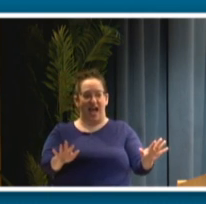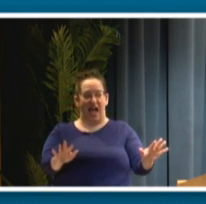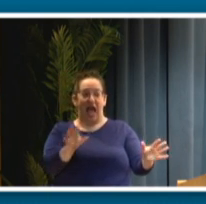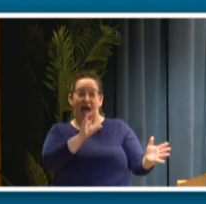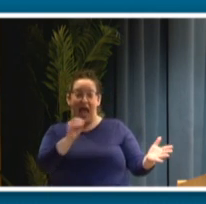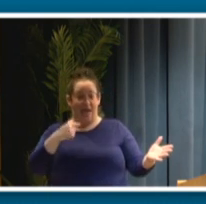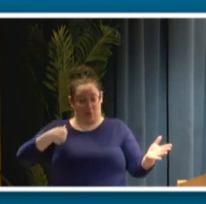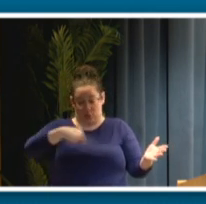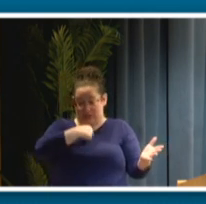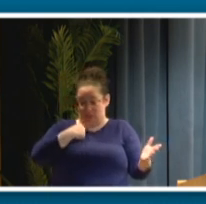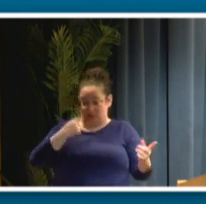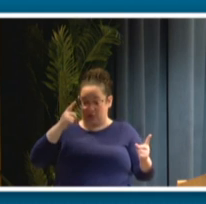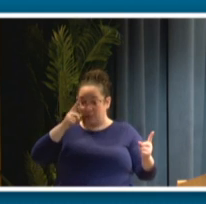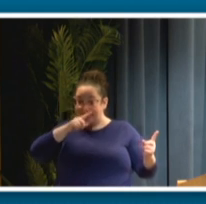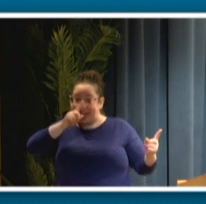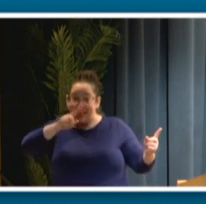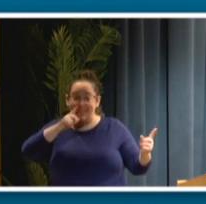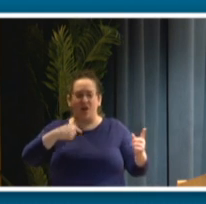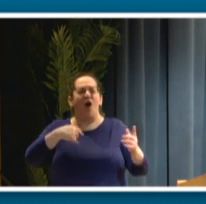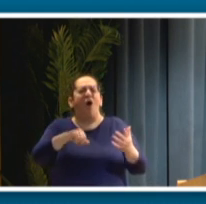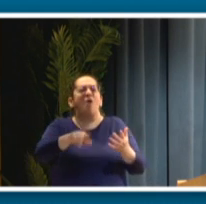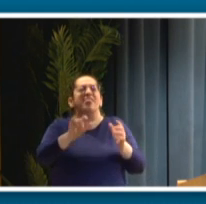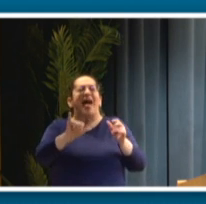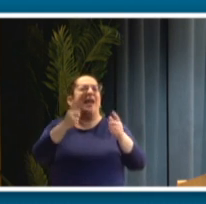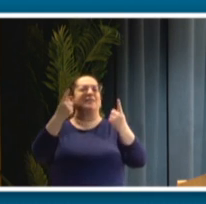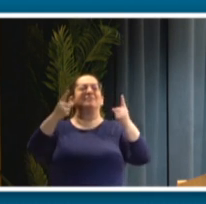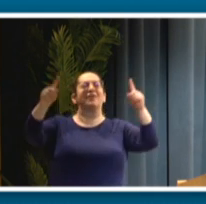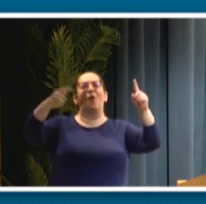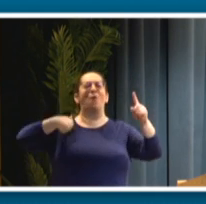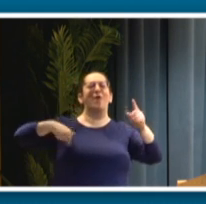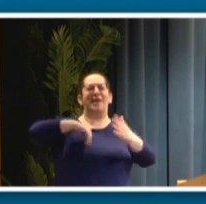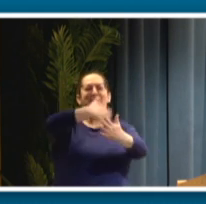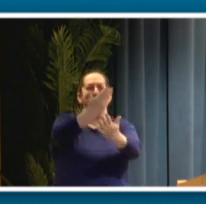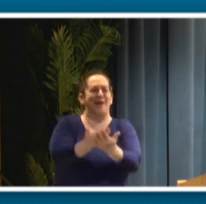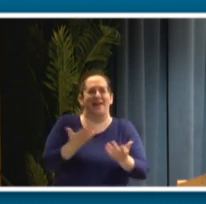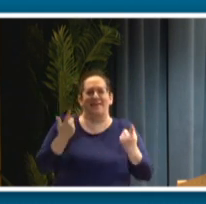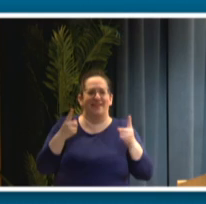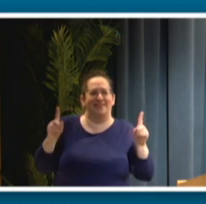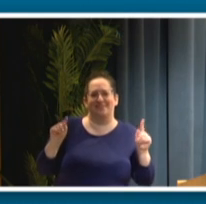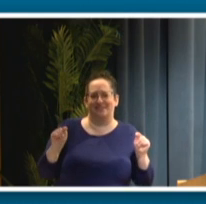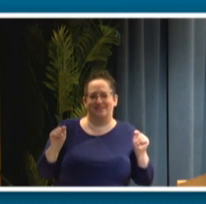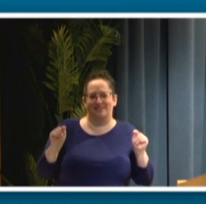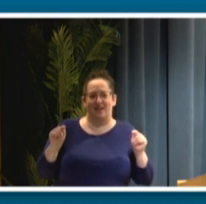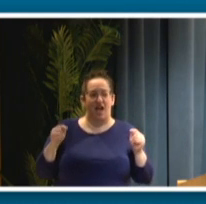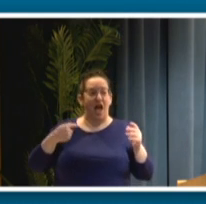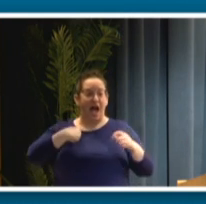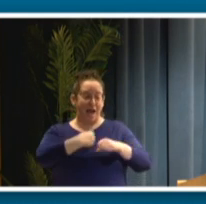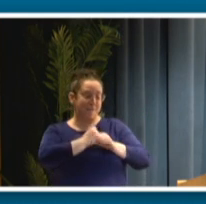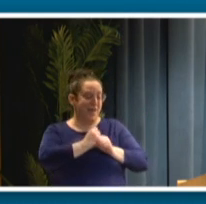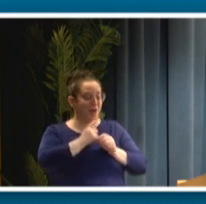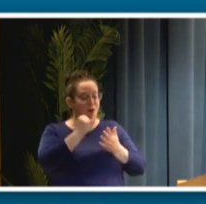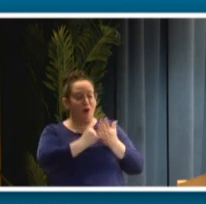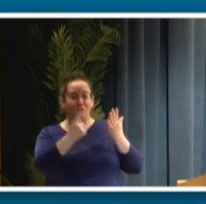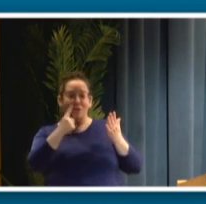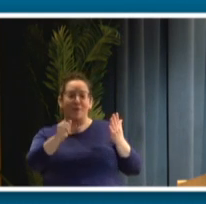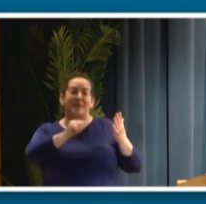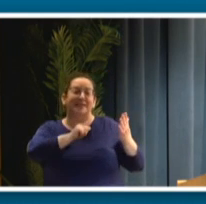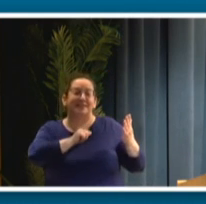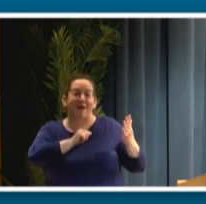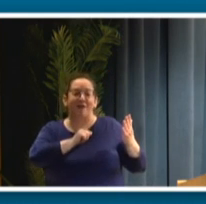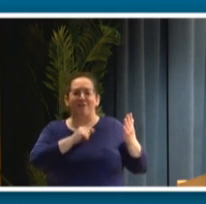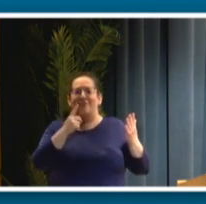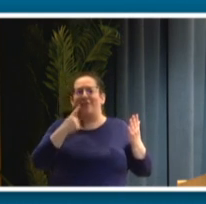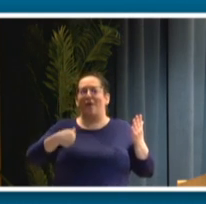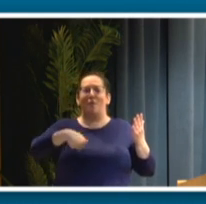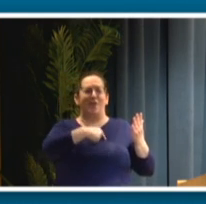the thing for ourselves. You hear writers, you know, in the midst of our like weird self-righteous high horses say, like, I make art for me. And it's like, so you don't